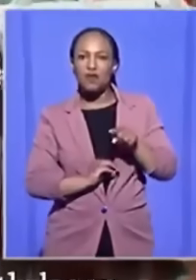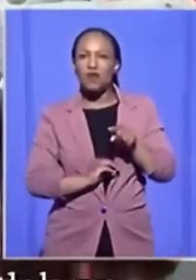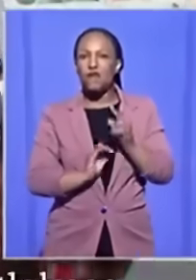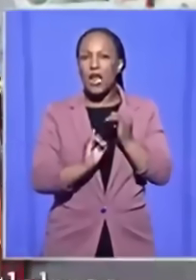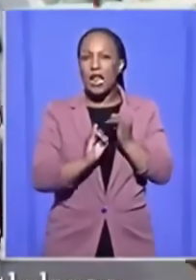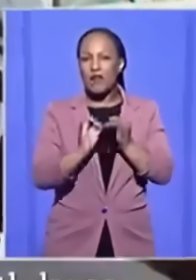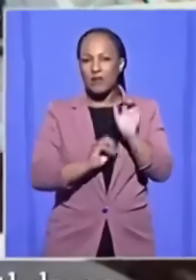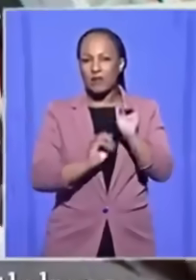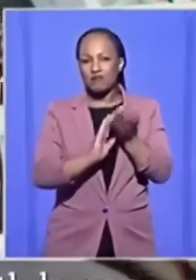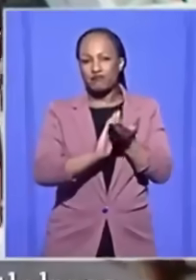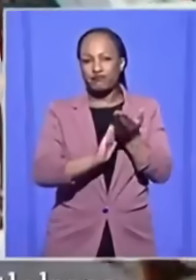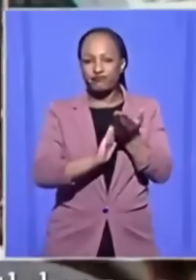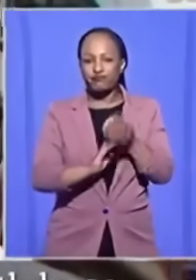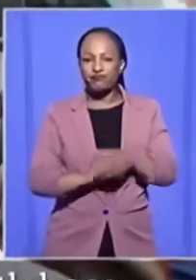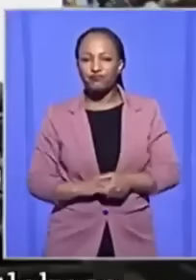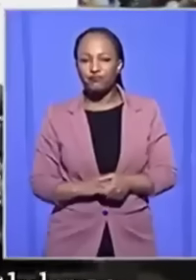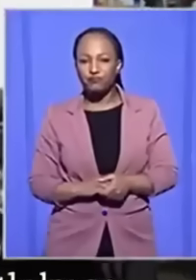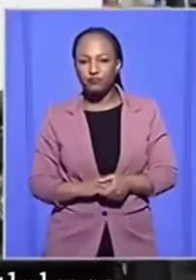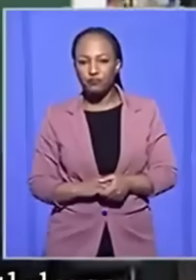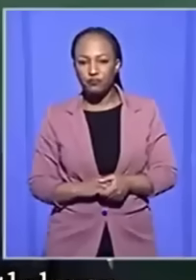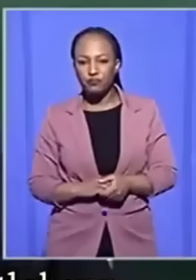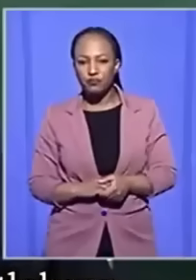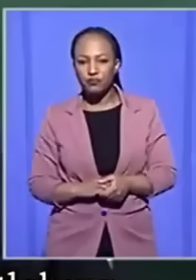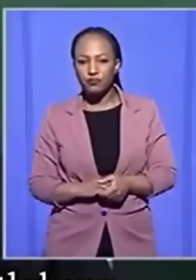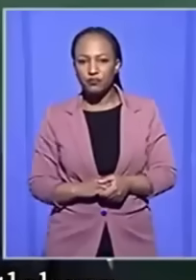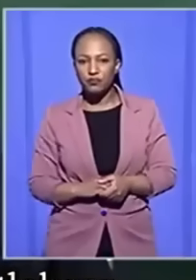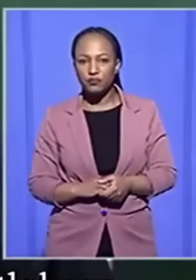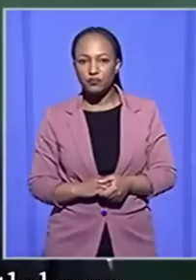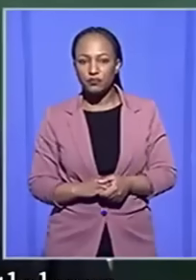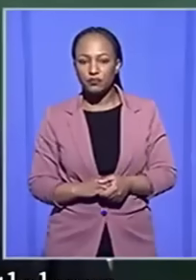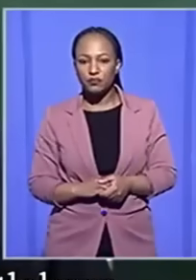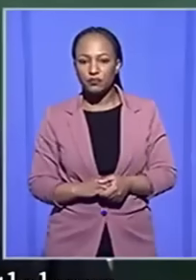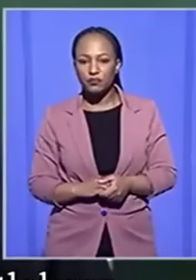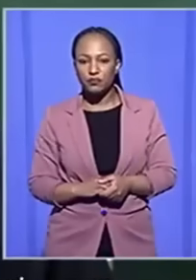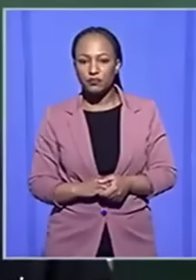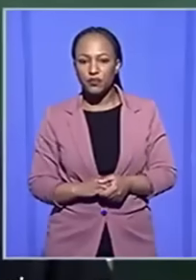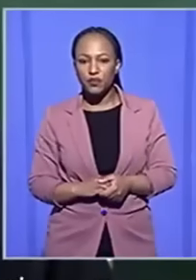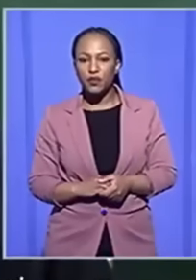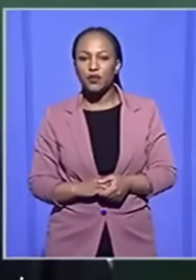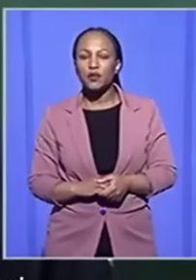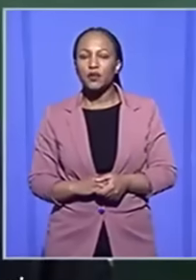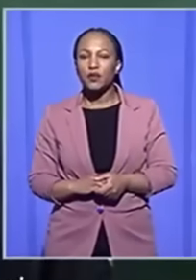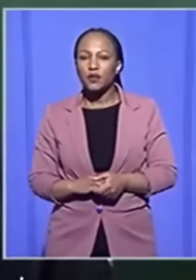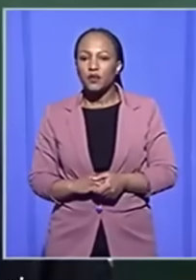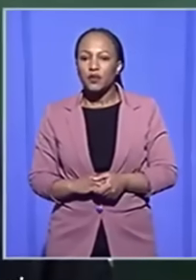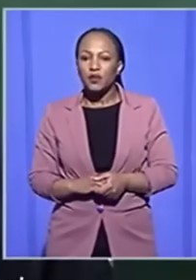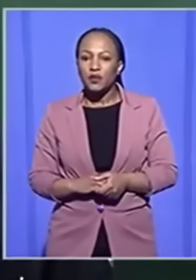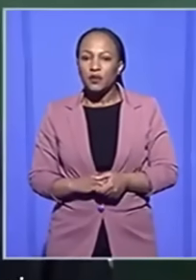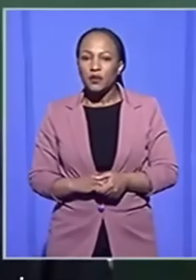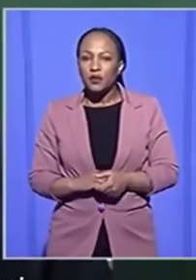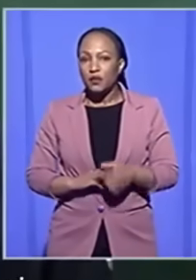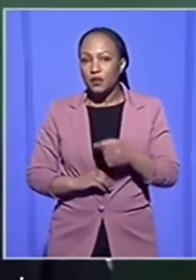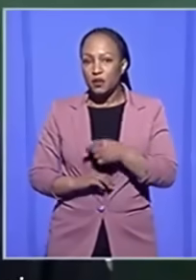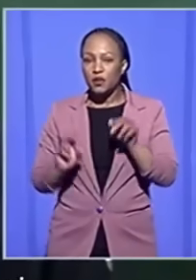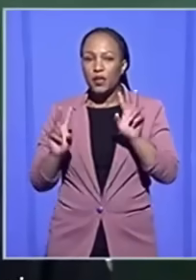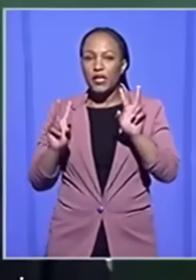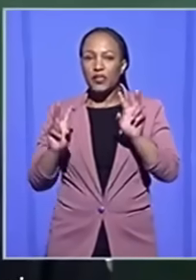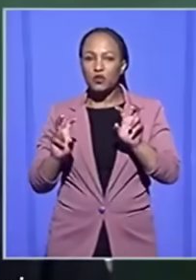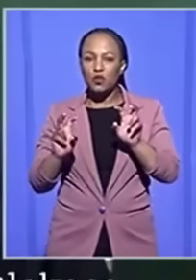11. I must say, the issue of the fixed